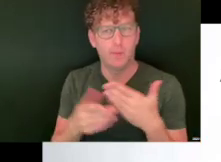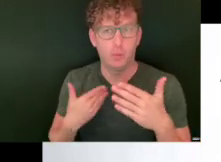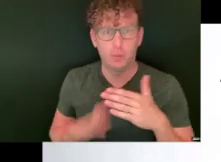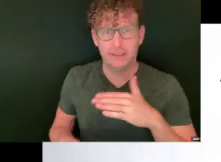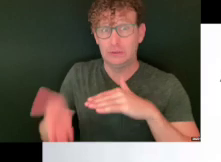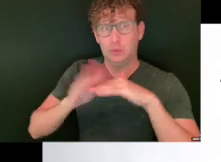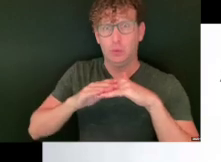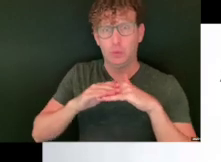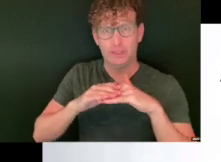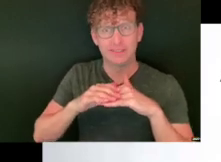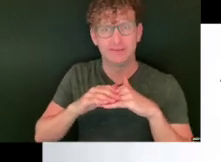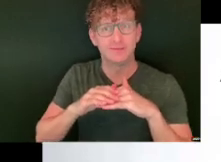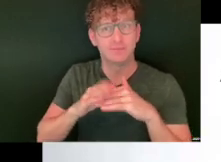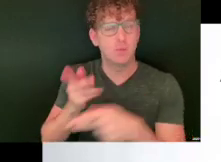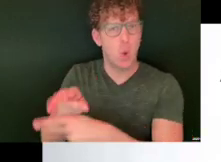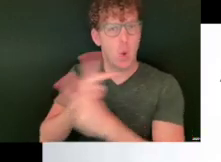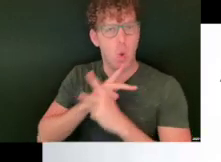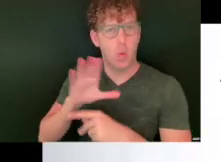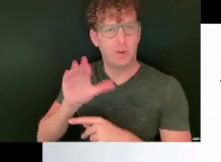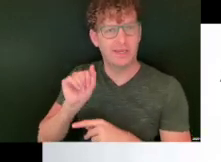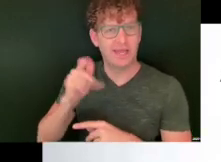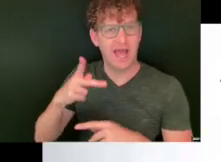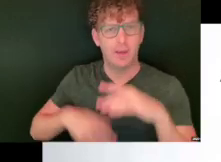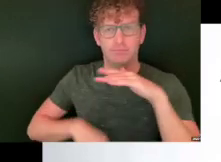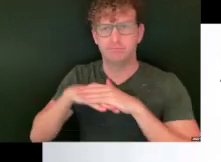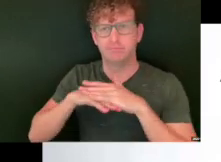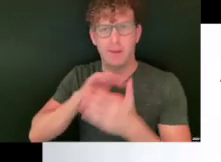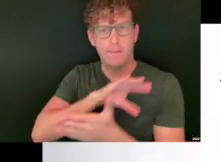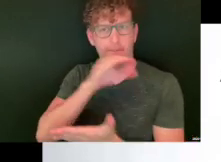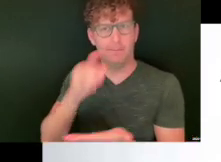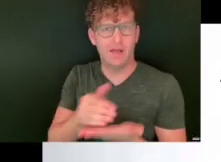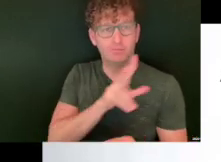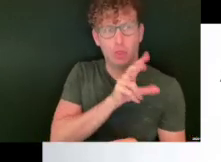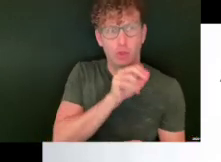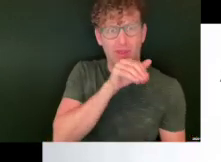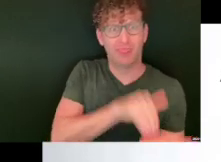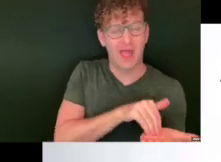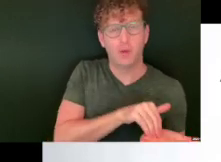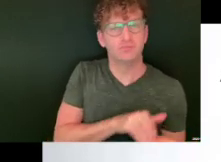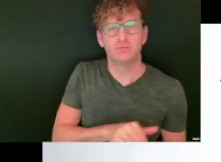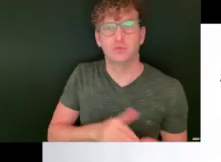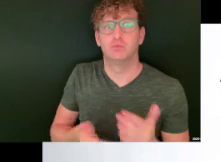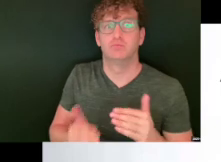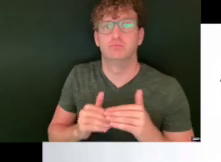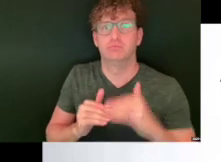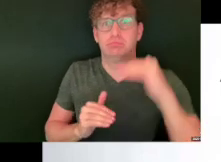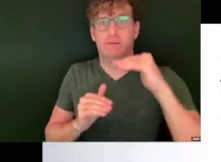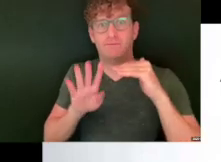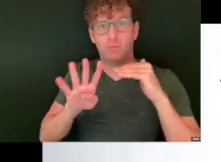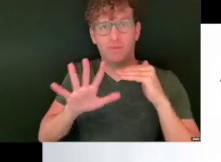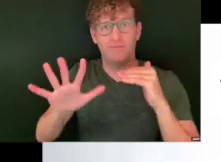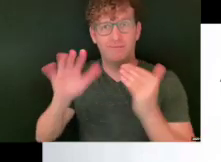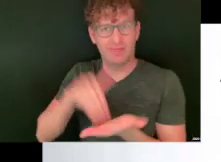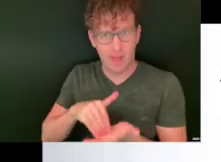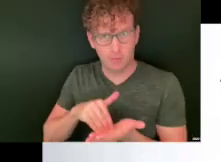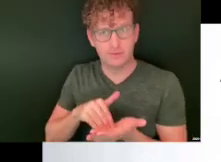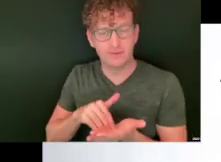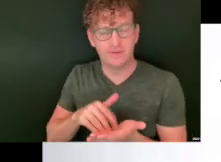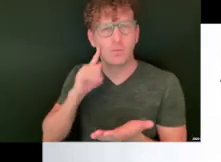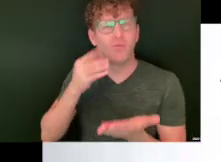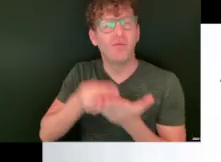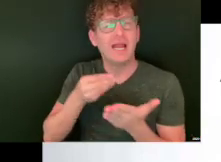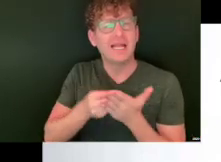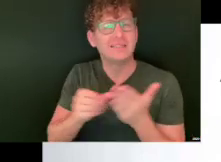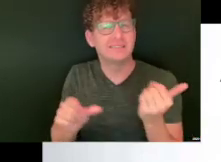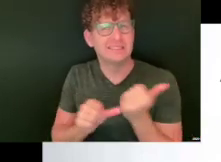or categories. Another example is if a budget bill specifies $100 million